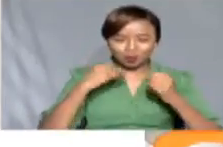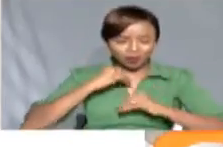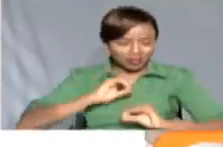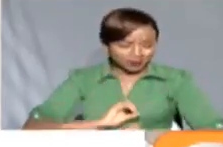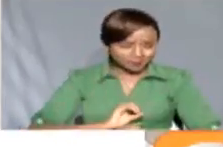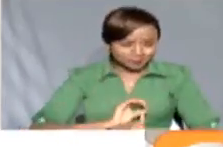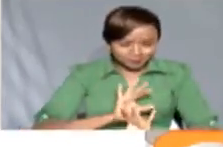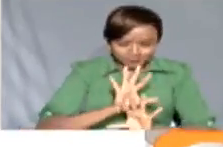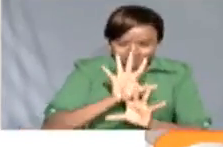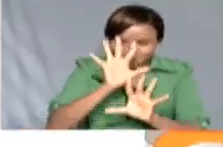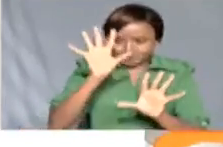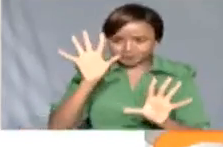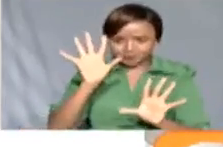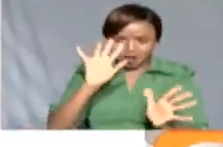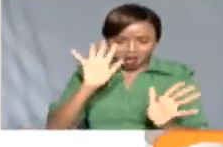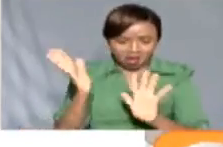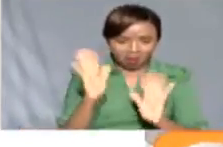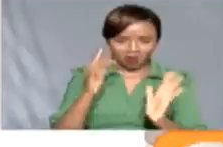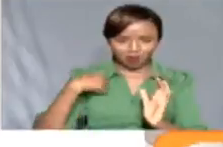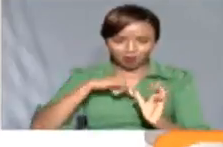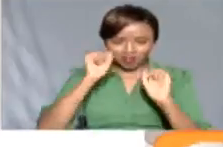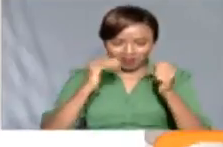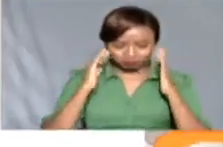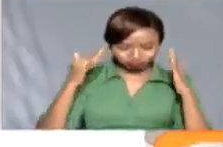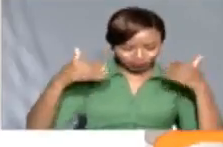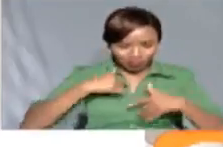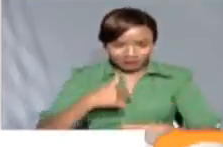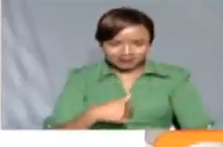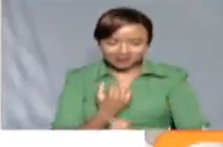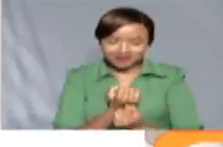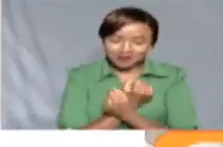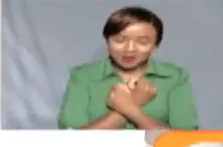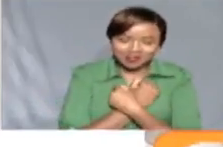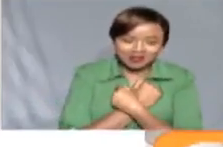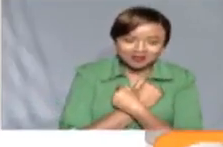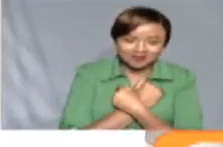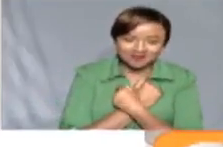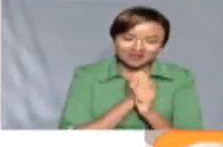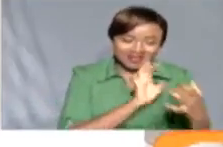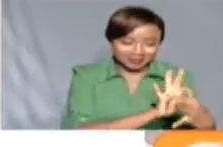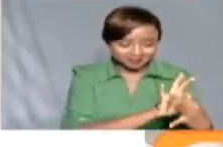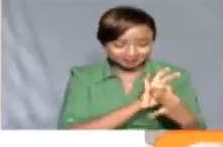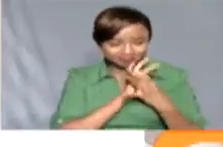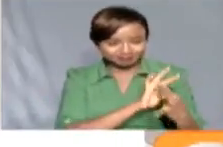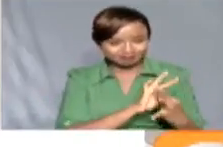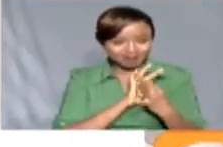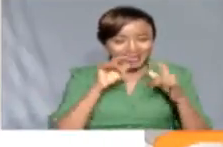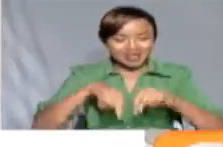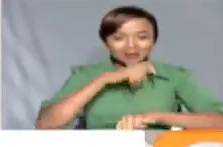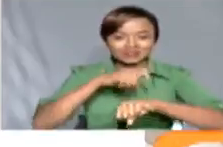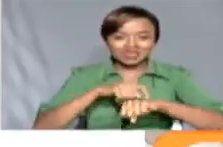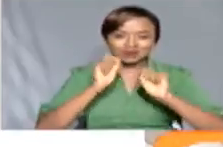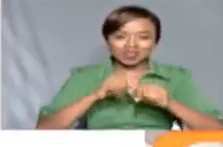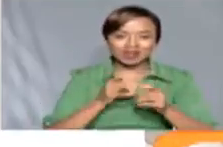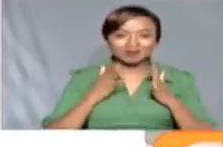our creativity, to reconnect with our real selves and those we love, to connect with humanity, a time to be